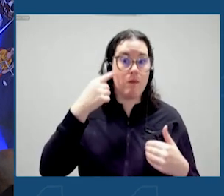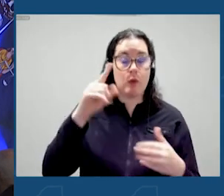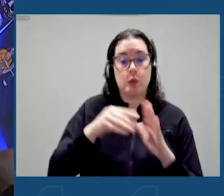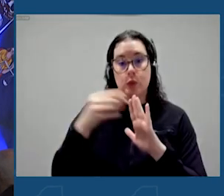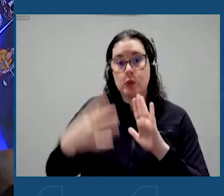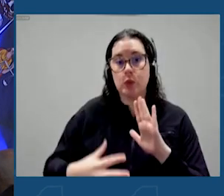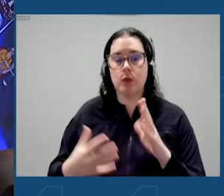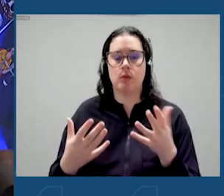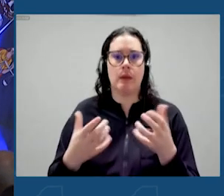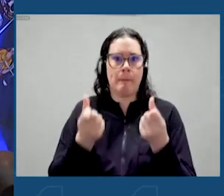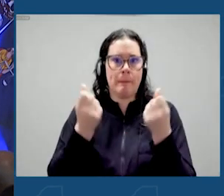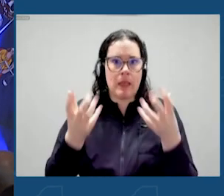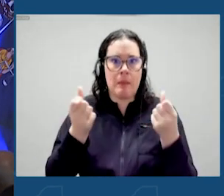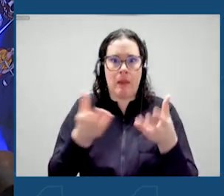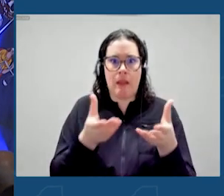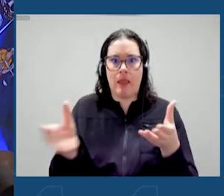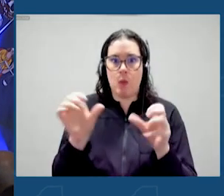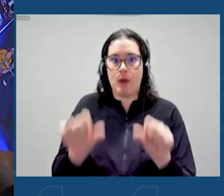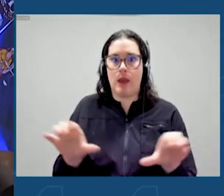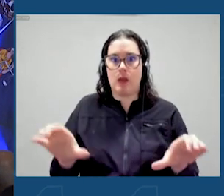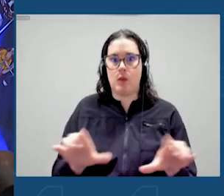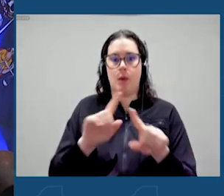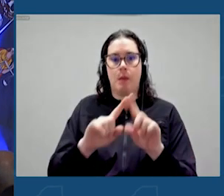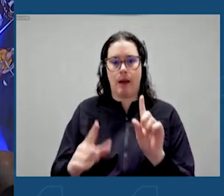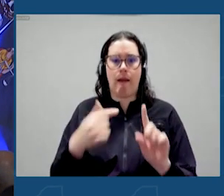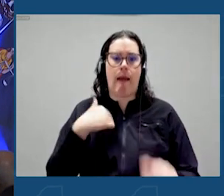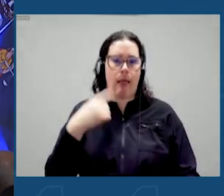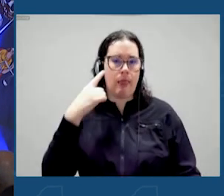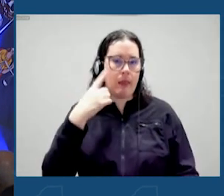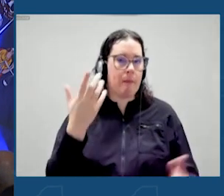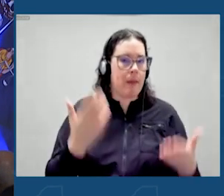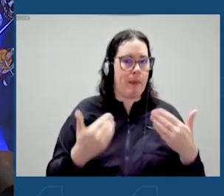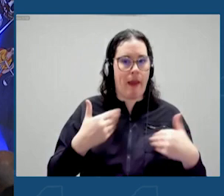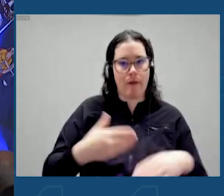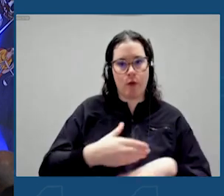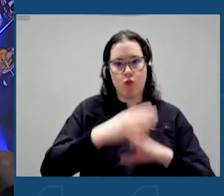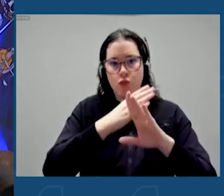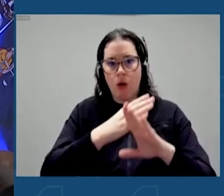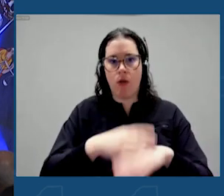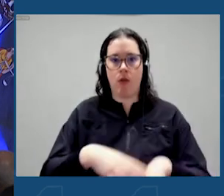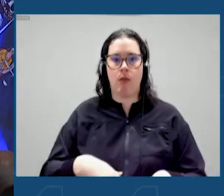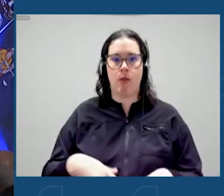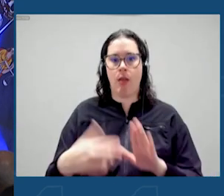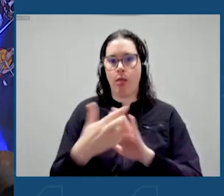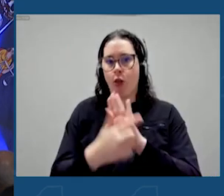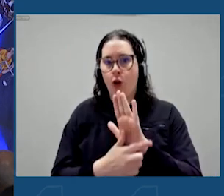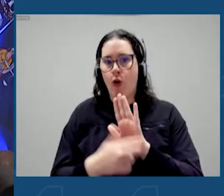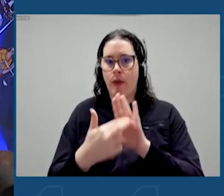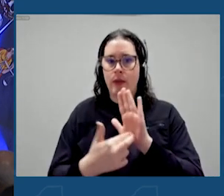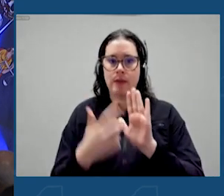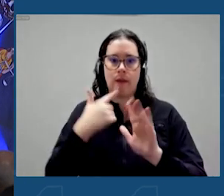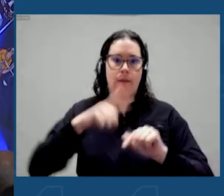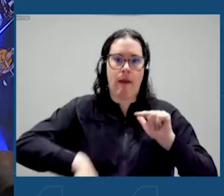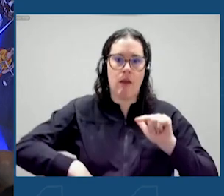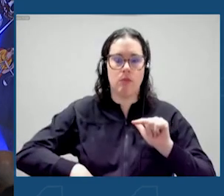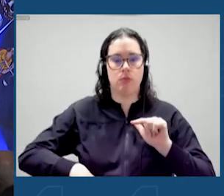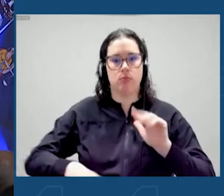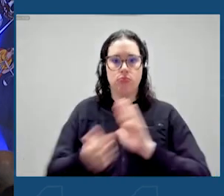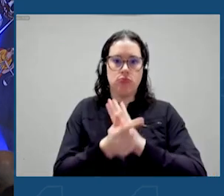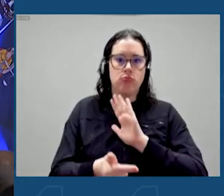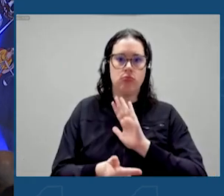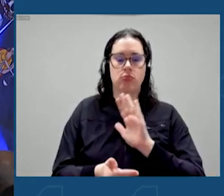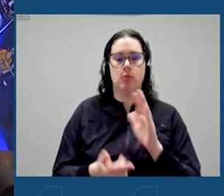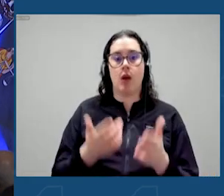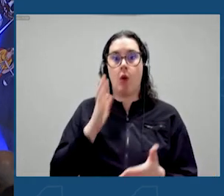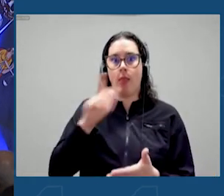million things we can do, but I guarantee there's a barrier, a law or regulation that says, no, you can't. And there'd have to be financial incentives,